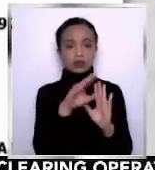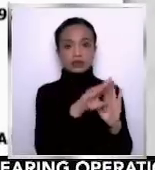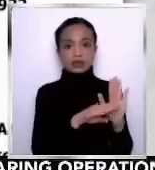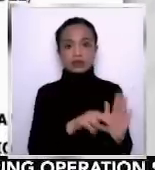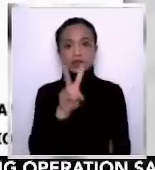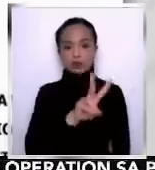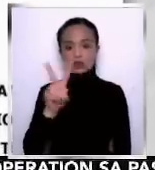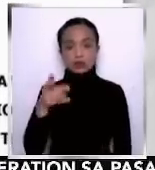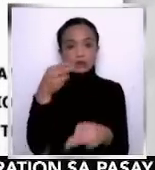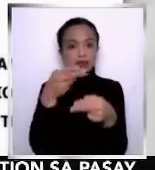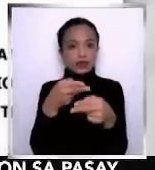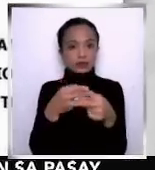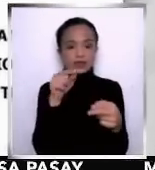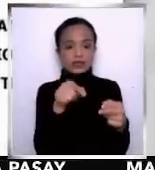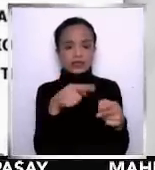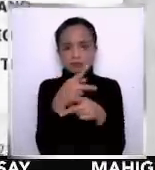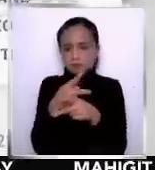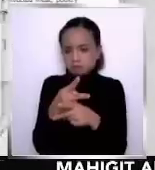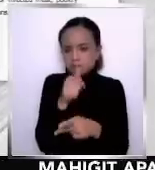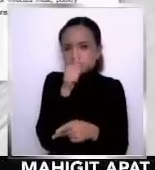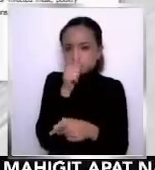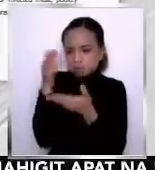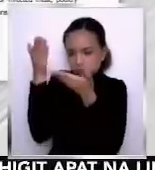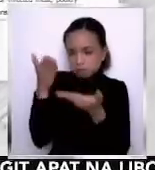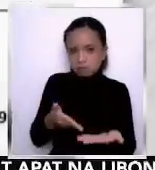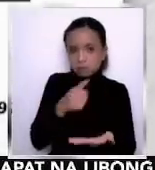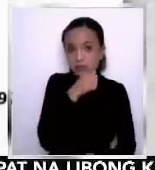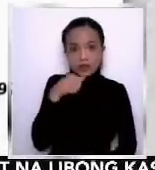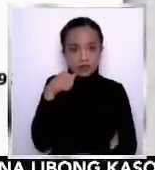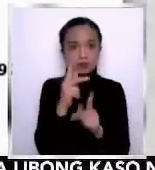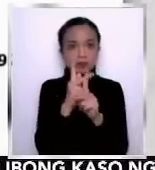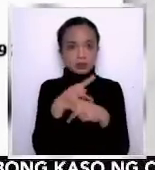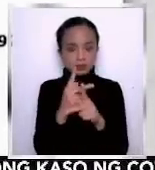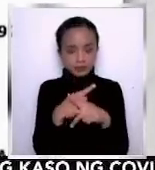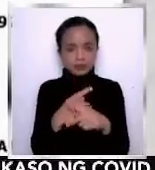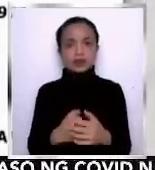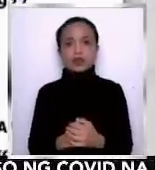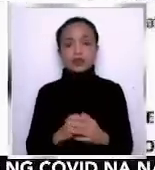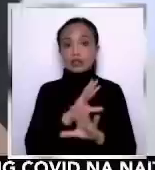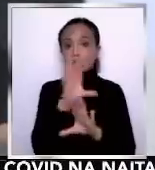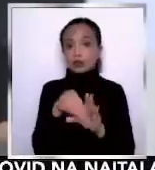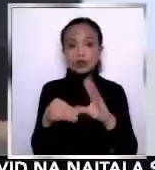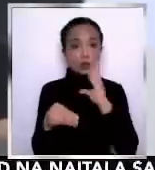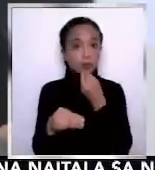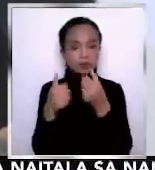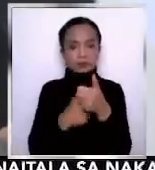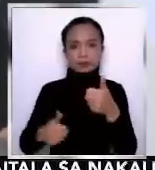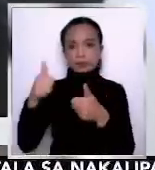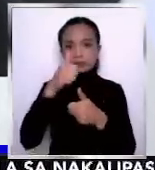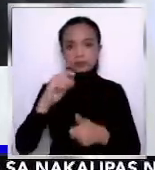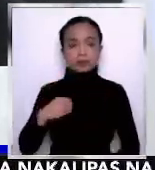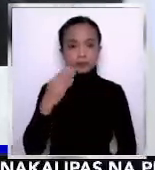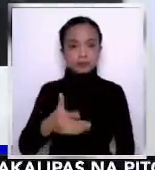na hinihinalang protektor at smuggler ng mga produktong agrikultura, kabilang ang ilang matataas na opisyal ng gobyerno, kasama ang mismong hepe